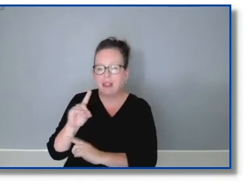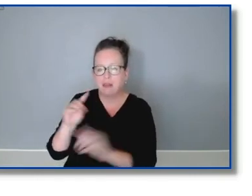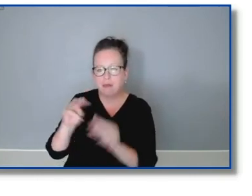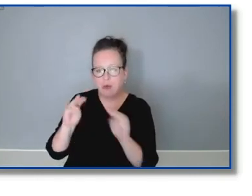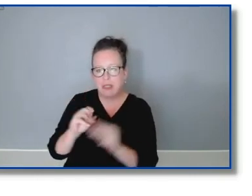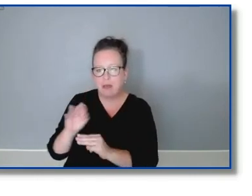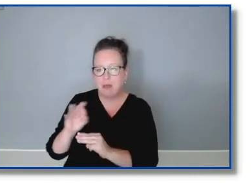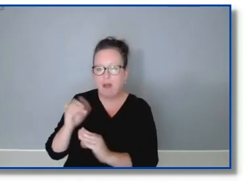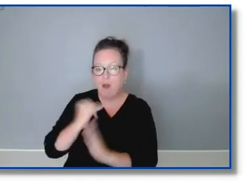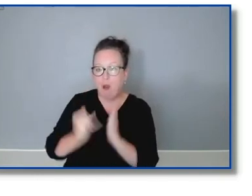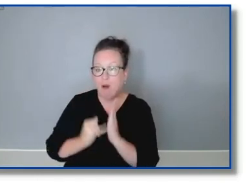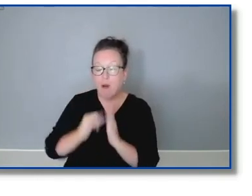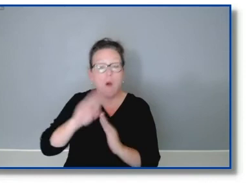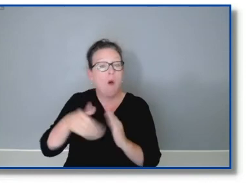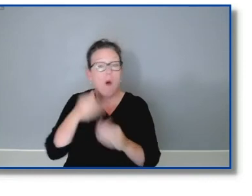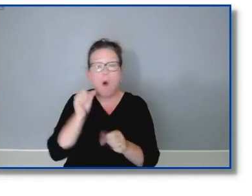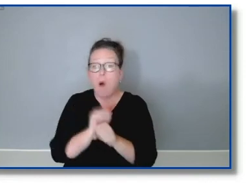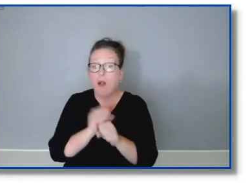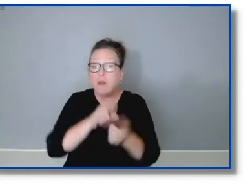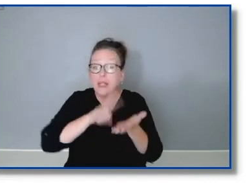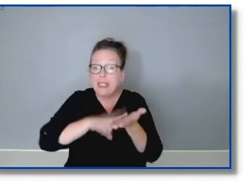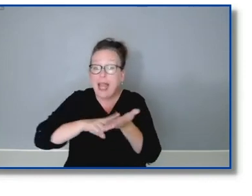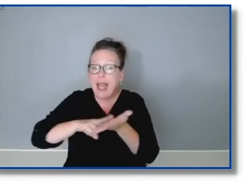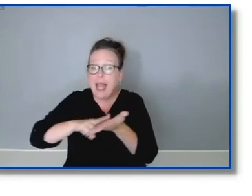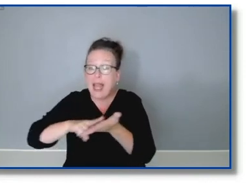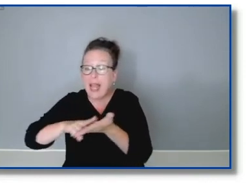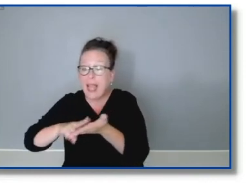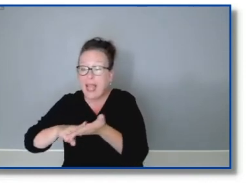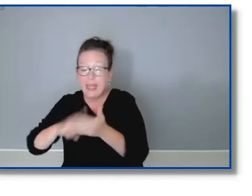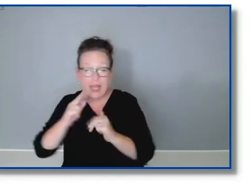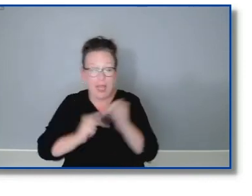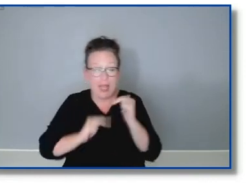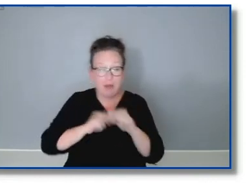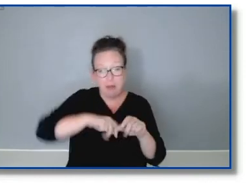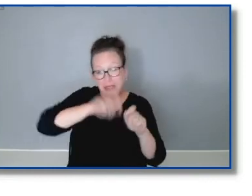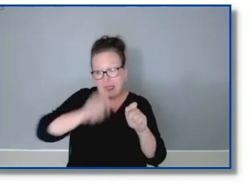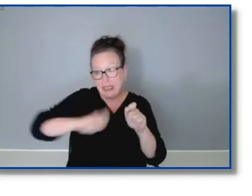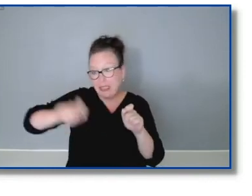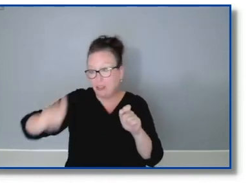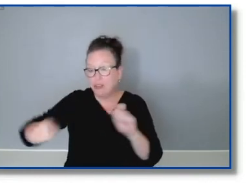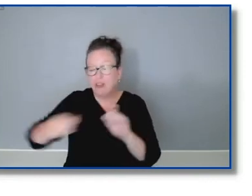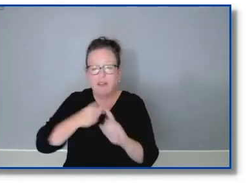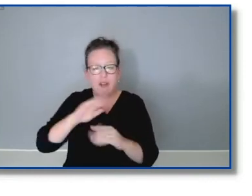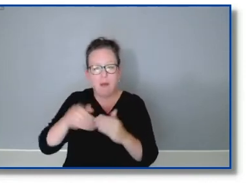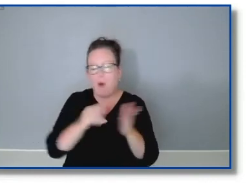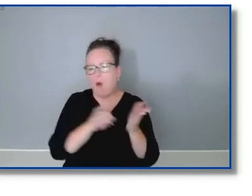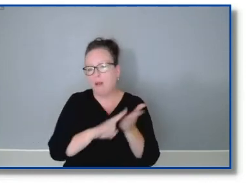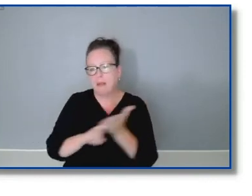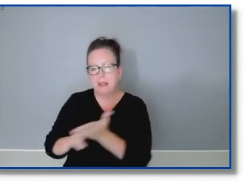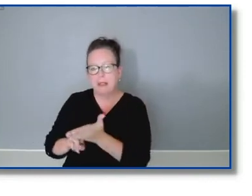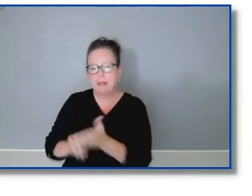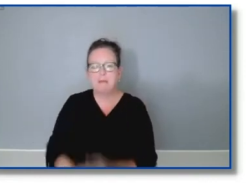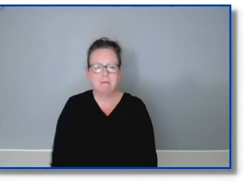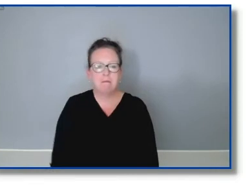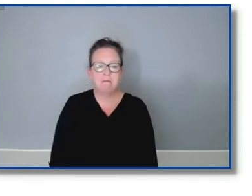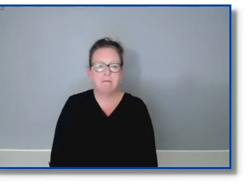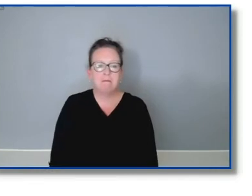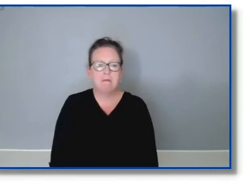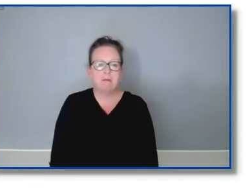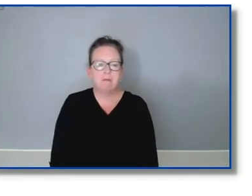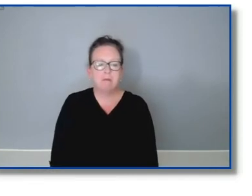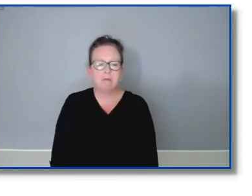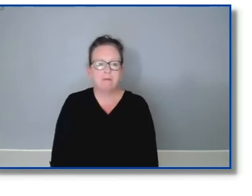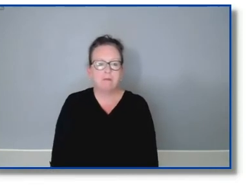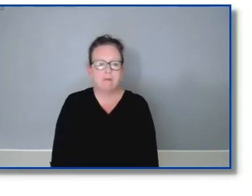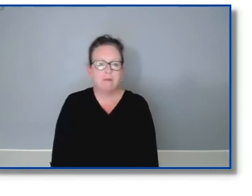to the curators, director, and board members. Everybody who contributes the cultural capital of this